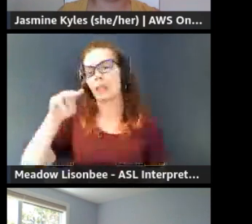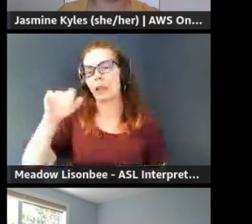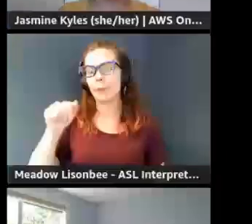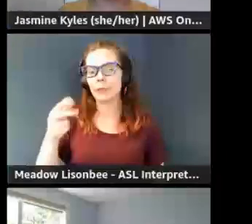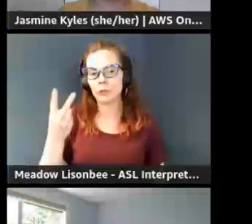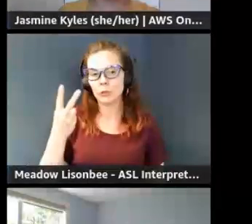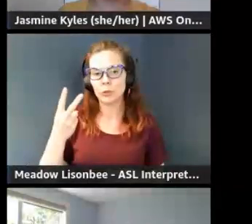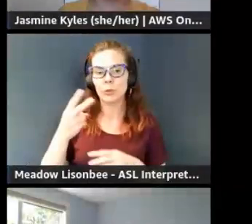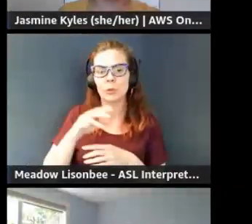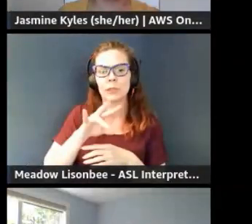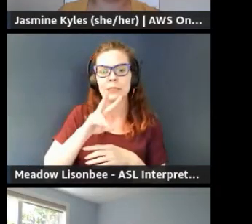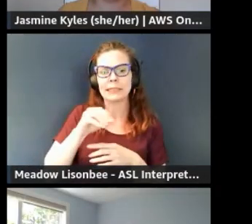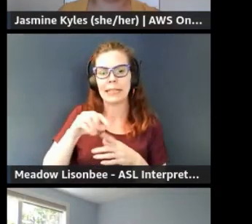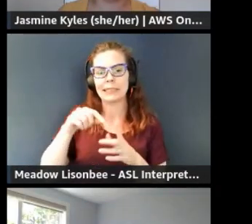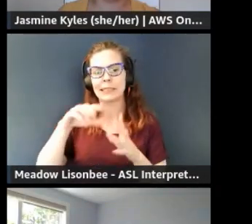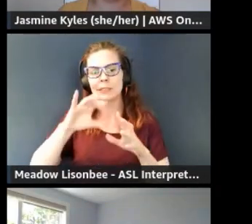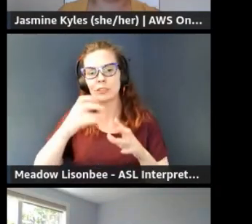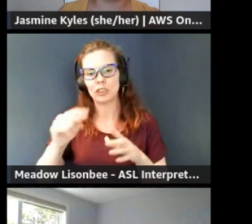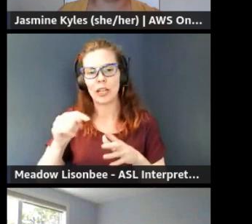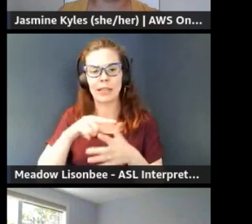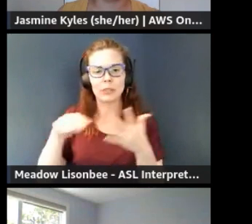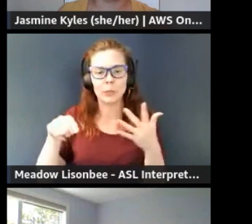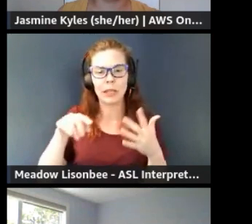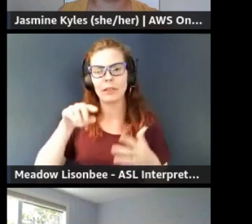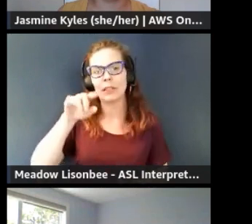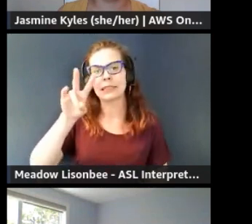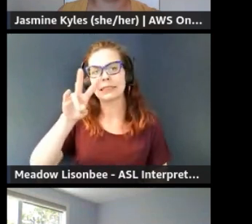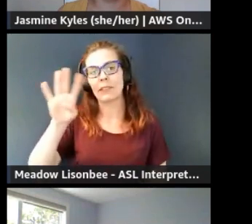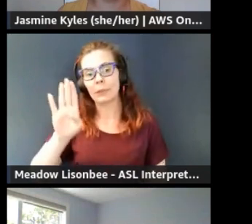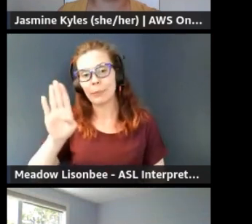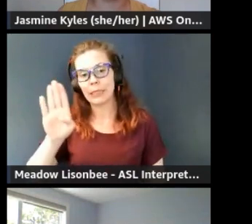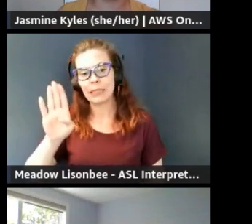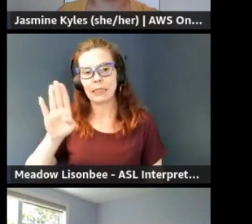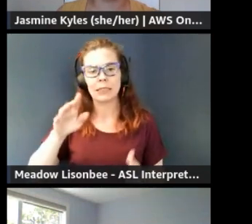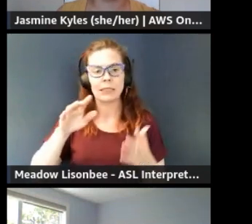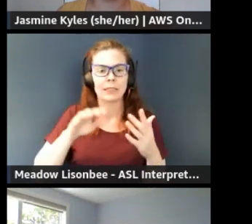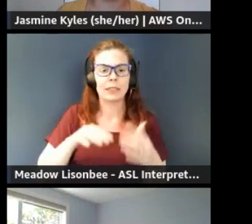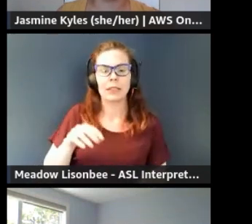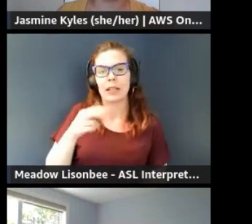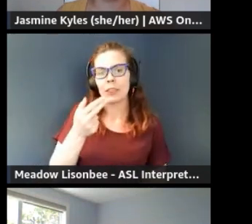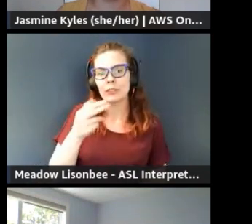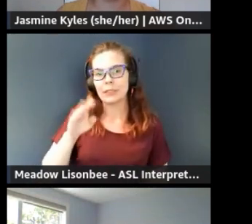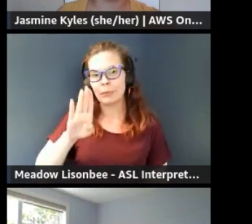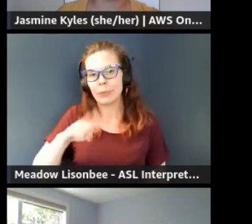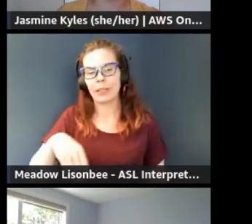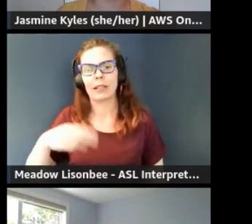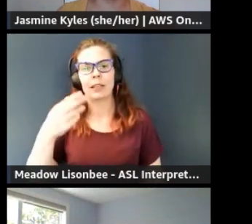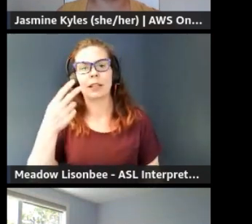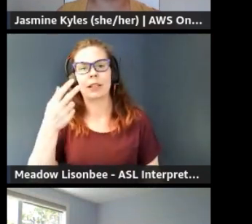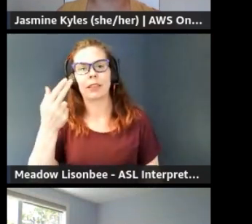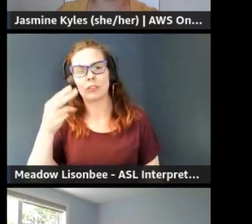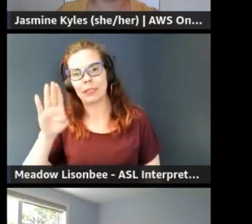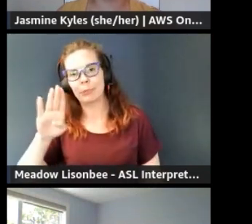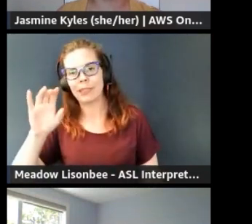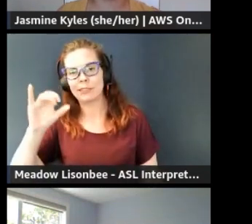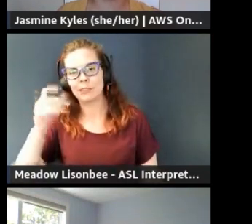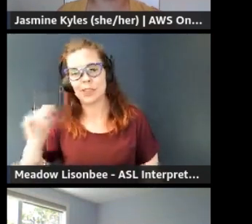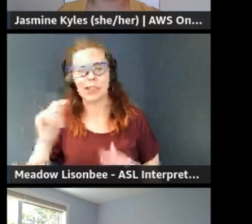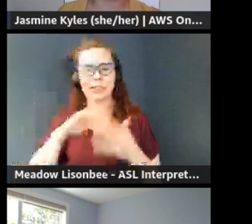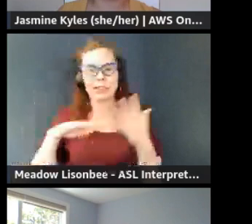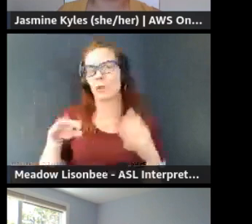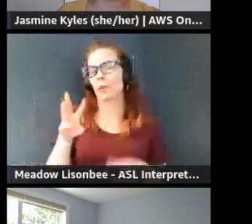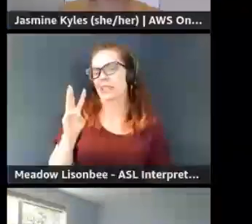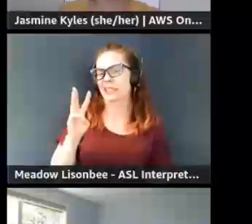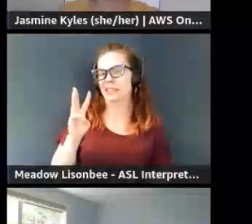chat, 70B chat, 7B, 13B, 13B chat, and 70B. So these are 6